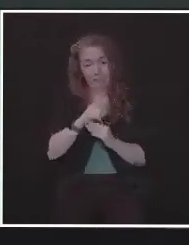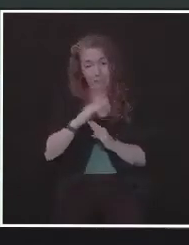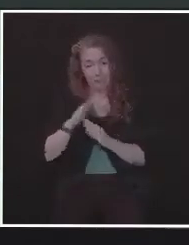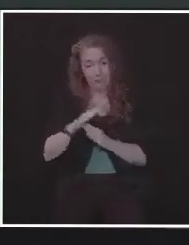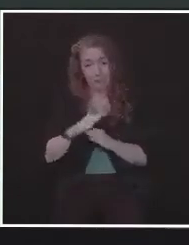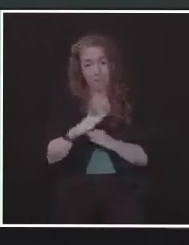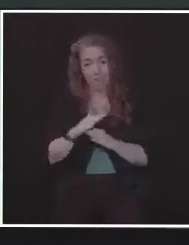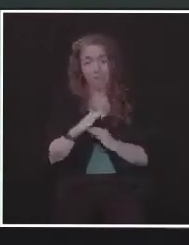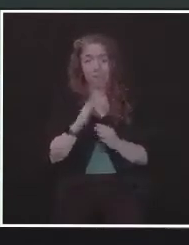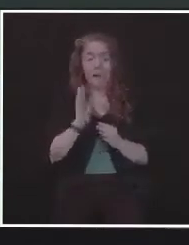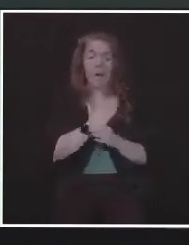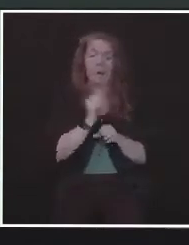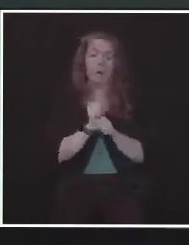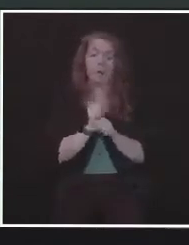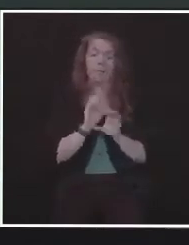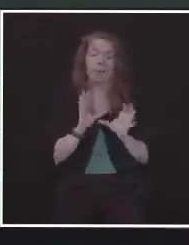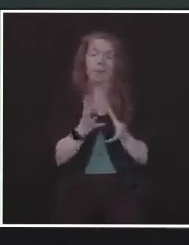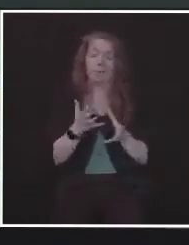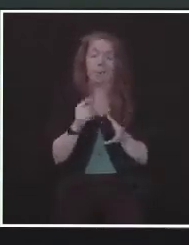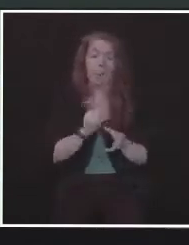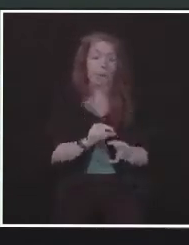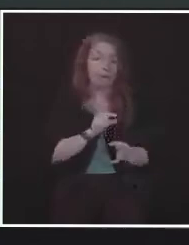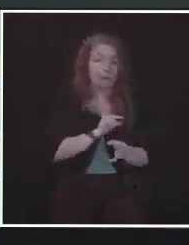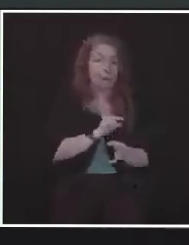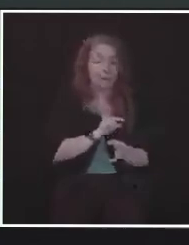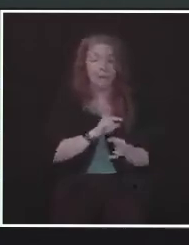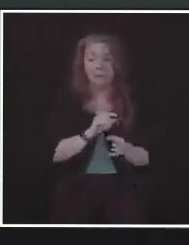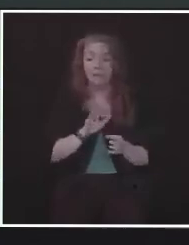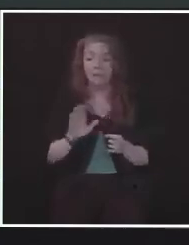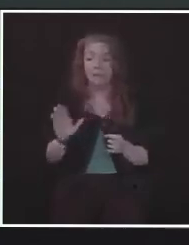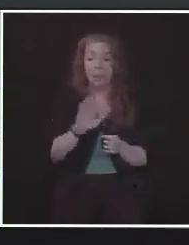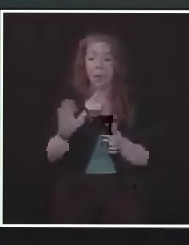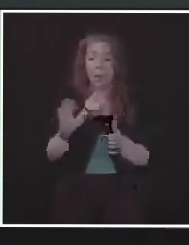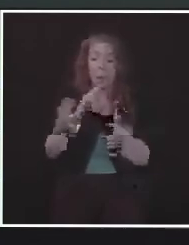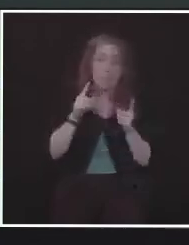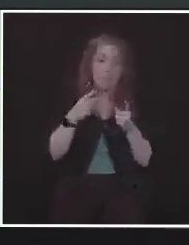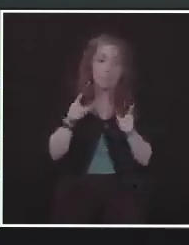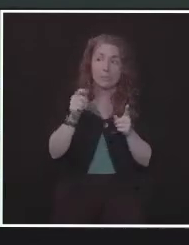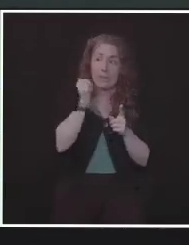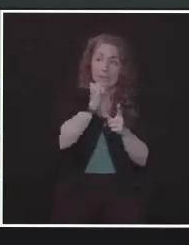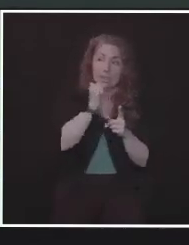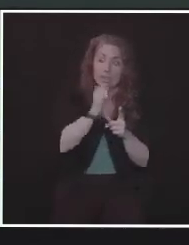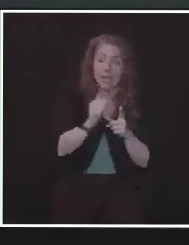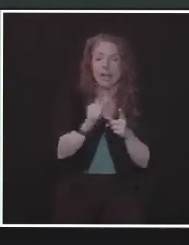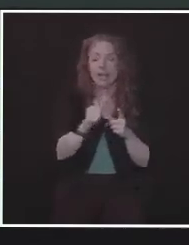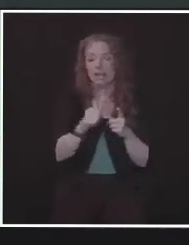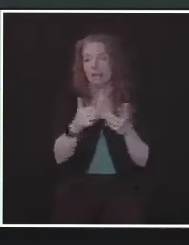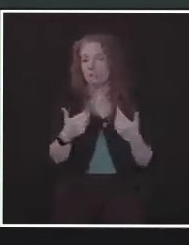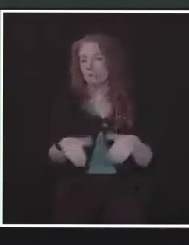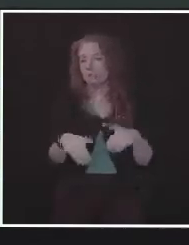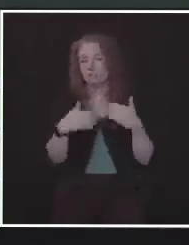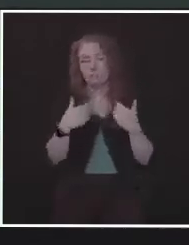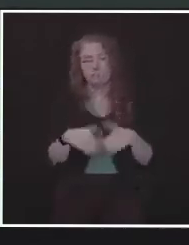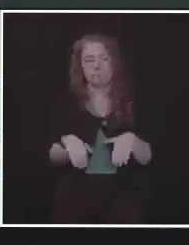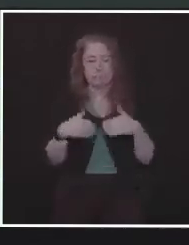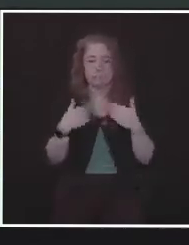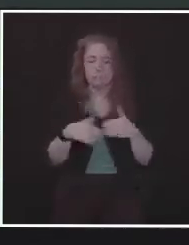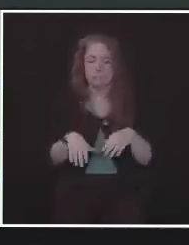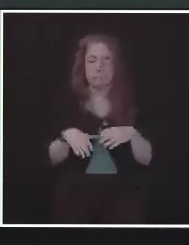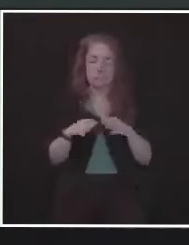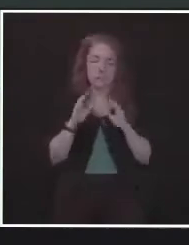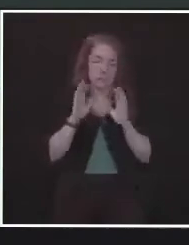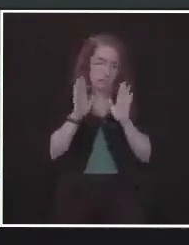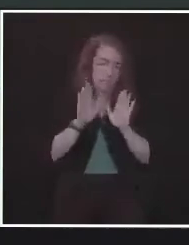on a day-to-day basis, it's phenomenal. And as I said earlier, I'm just so honored and proud to be part of